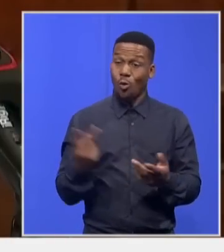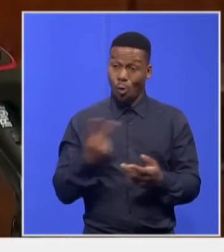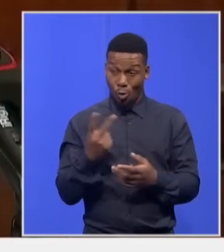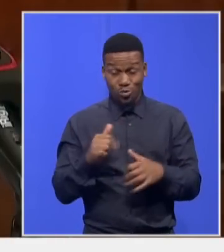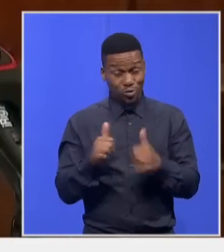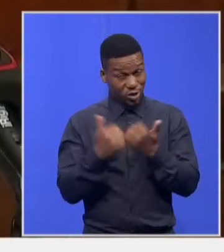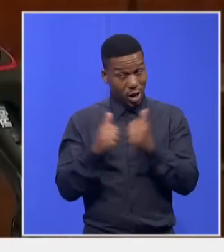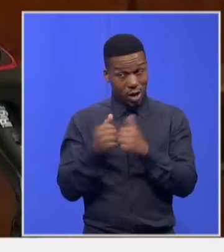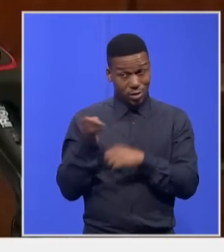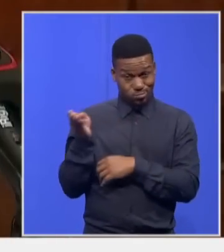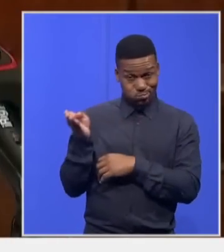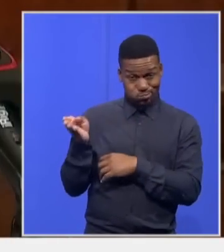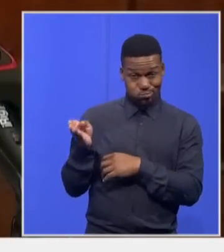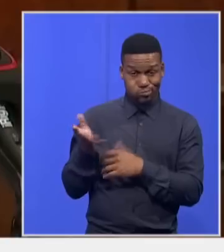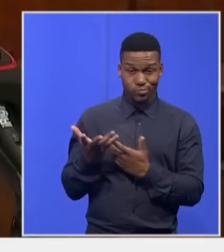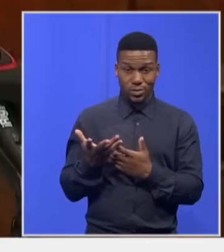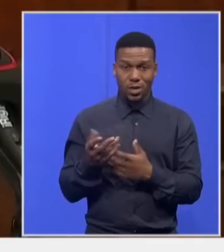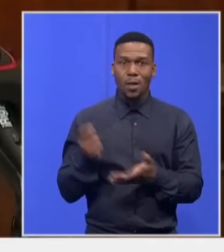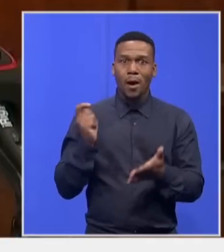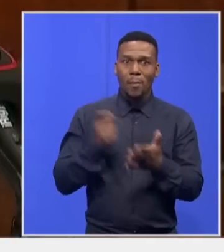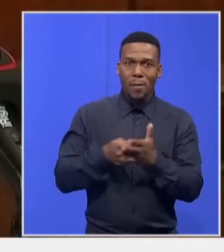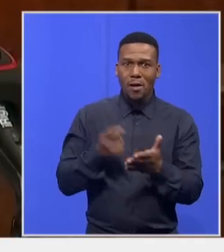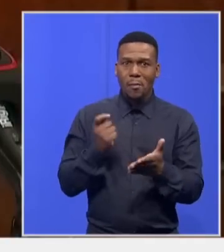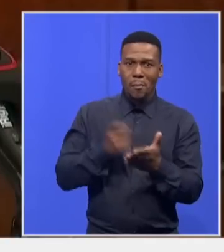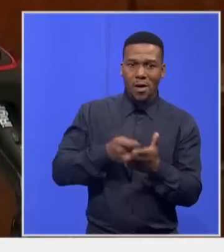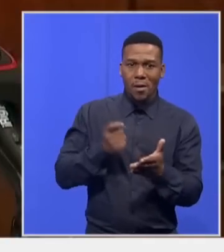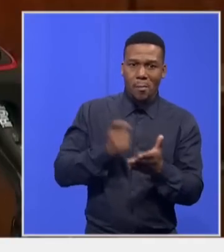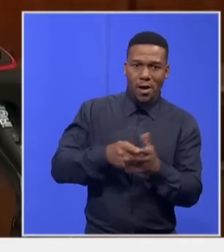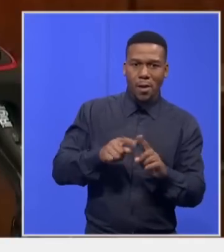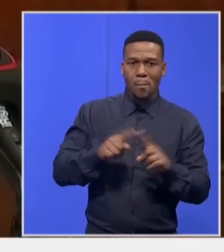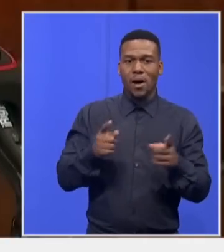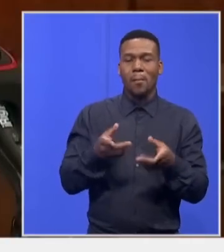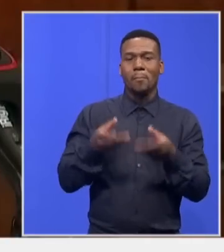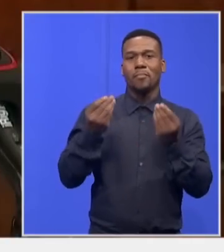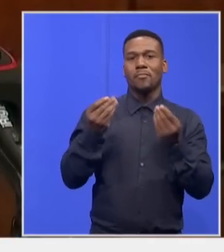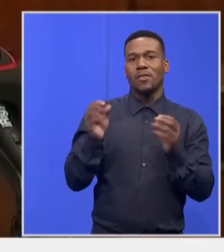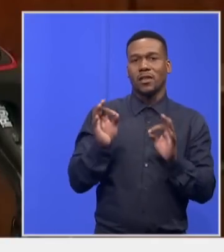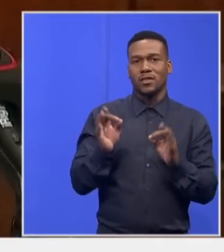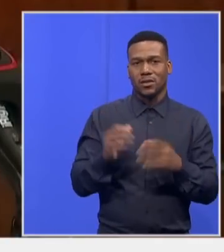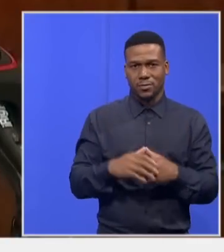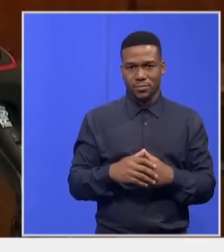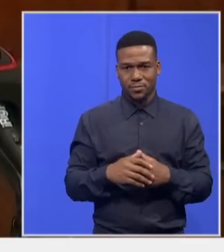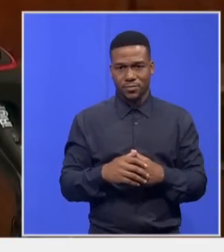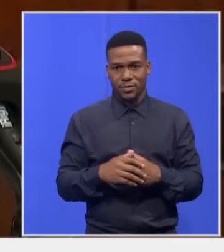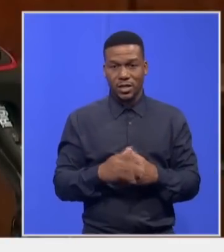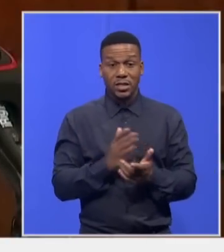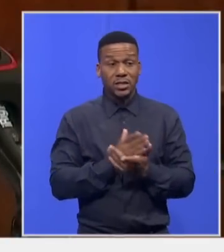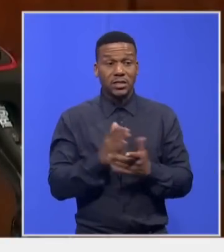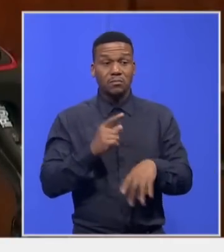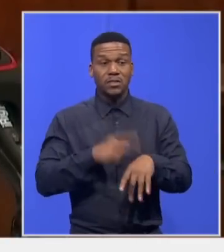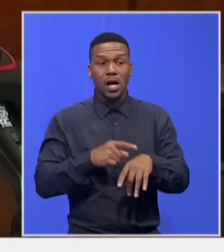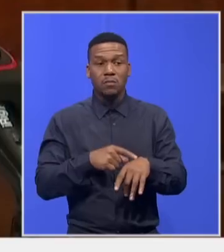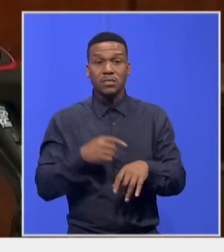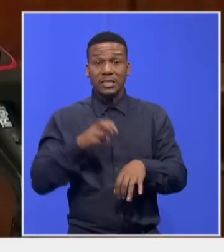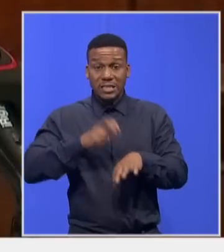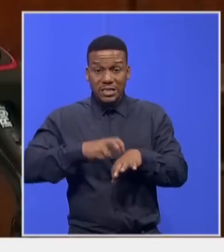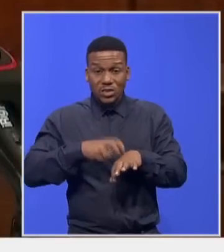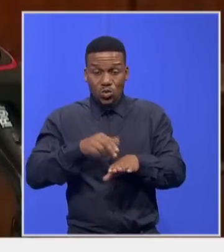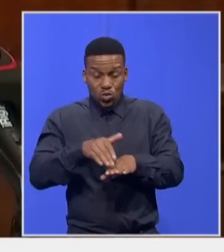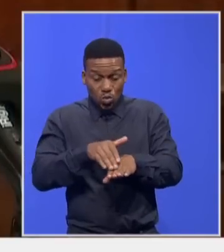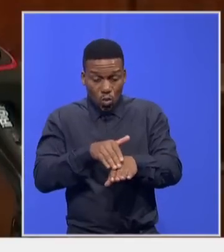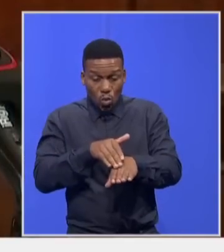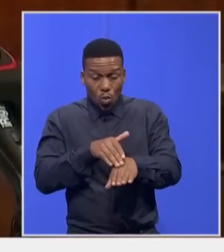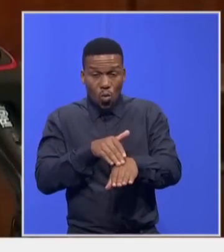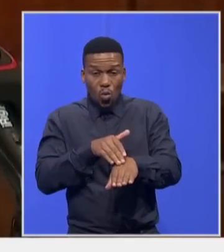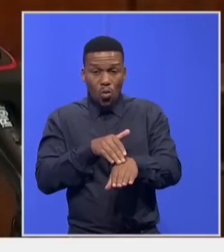structure. Because they are paying and yet we don't get this benefit. Or in some instances, they must slow down what the units can produce, their own